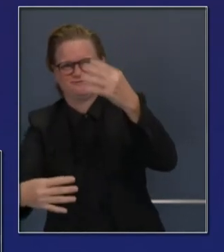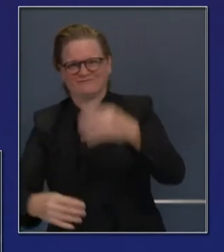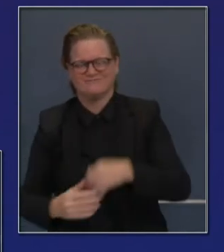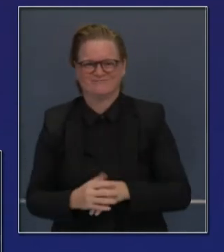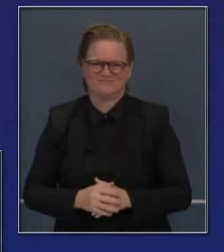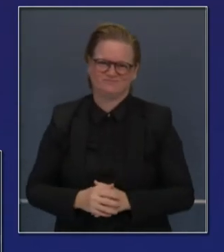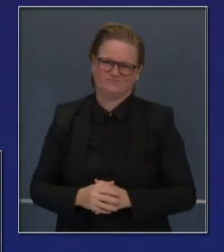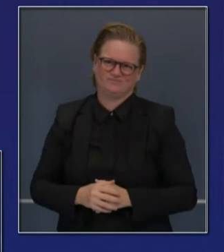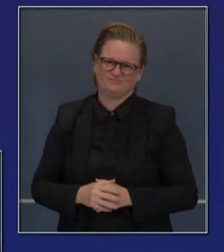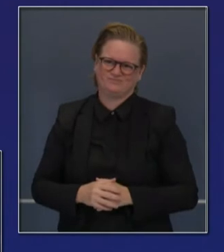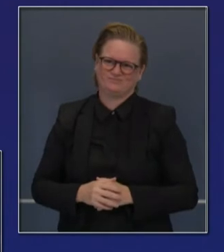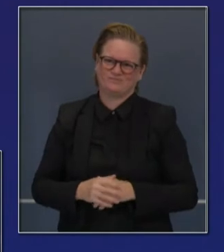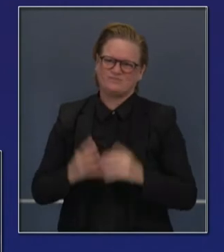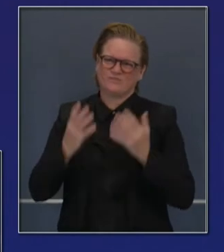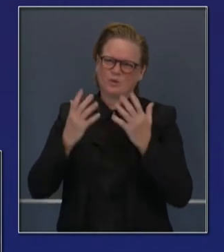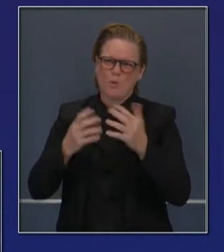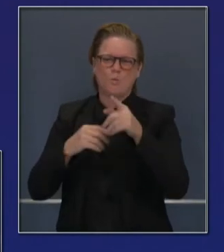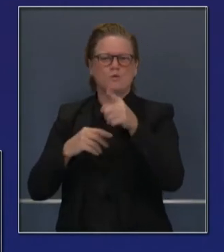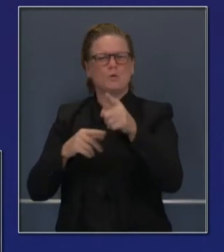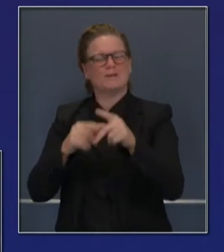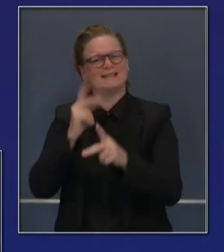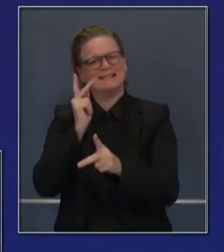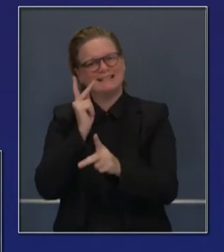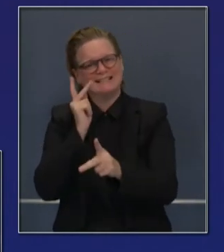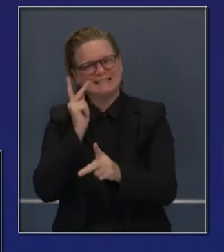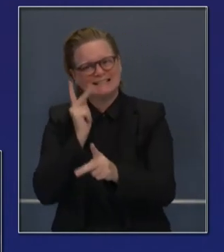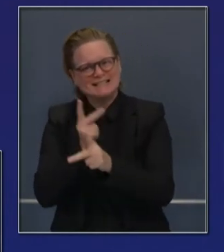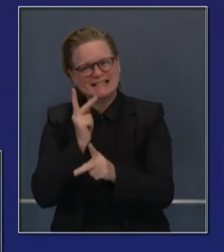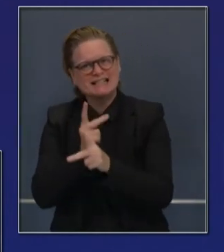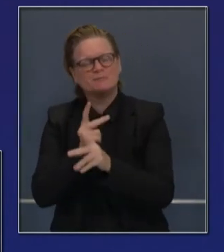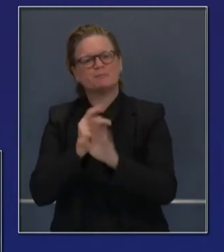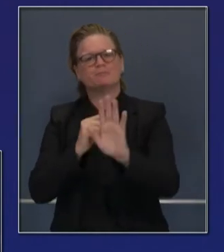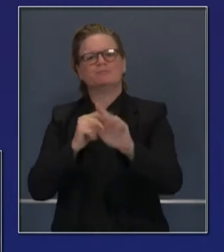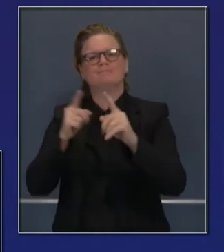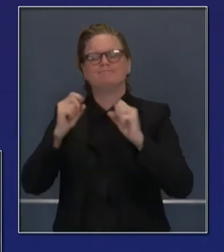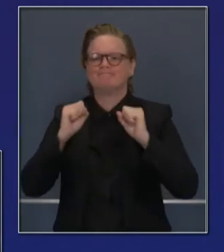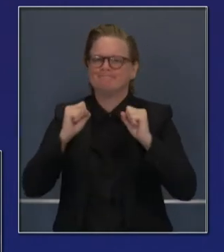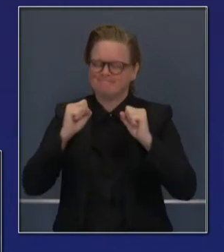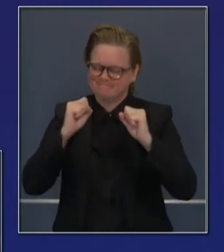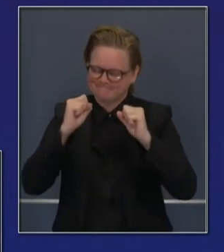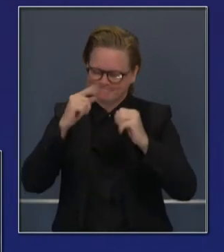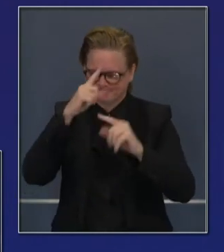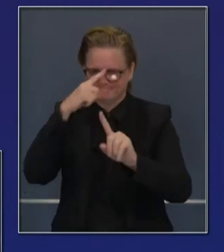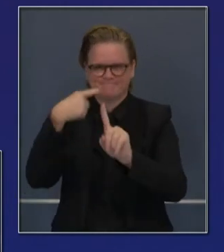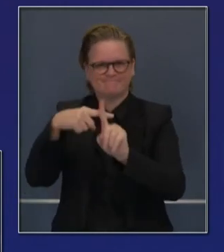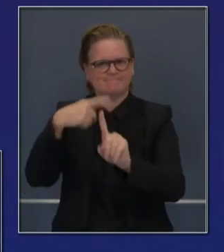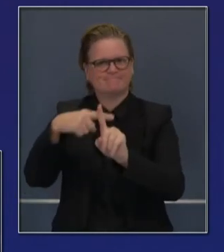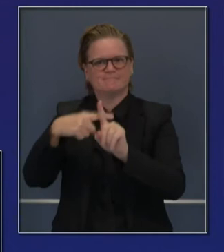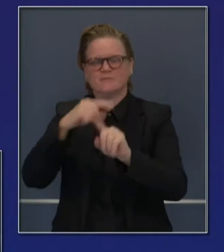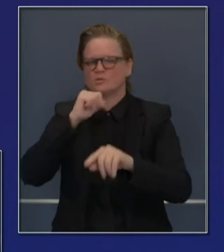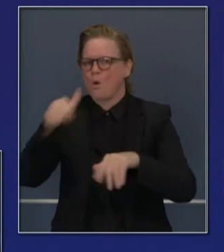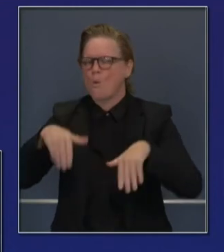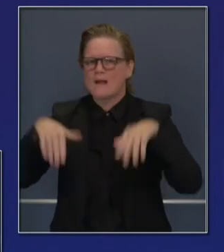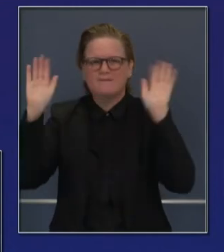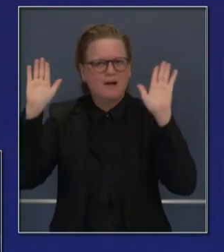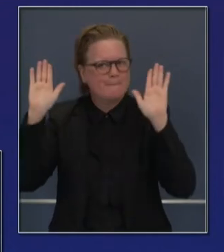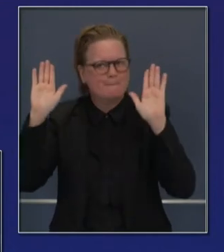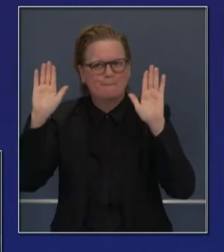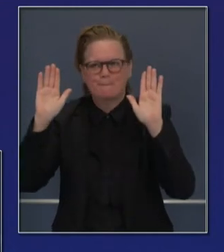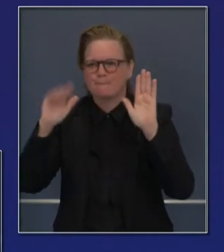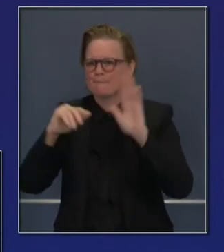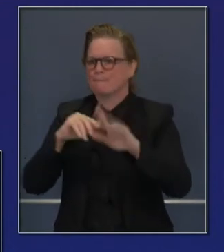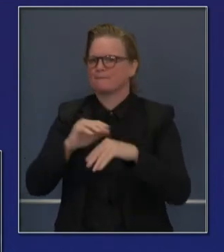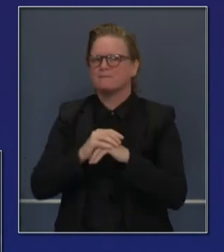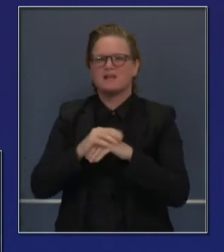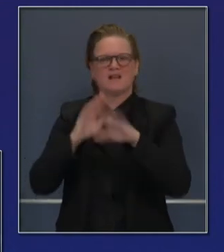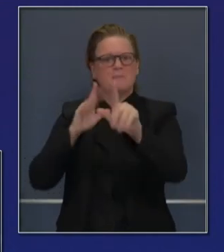to float those dollars on the sales tax, more information and access on these small business loans, as well as creation of our